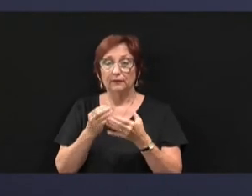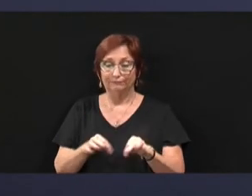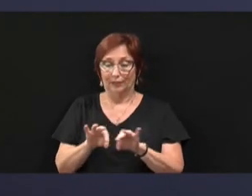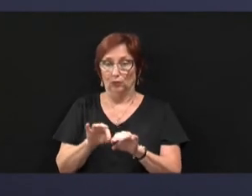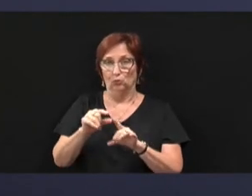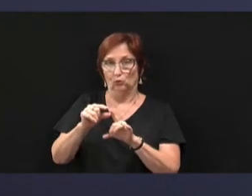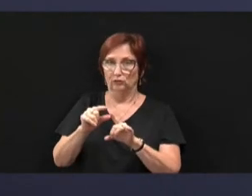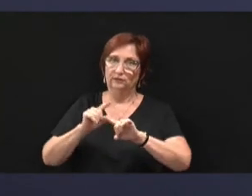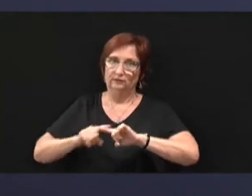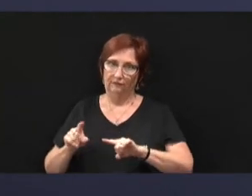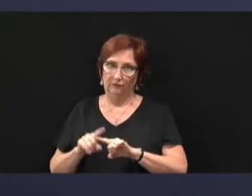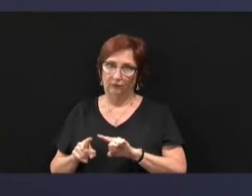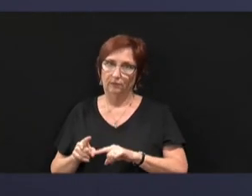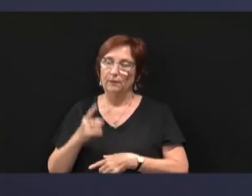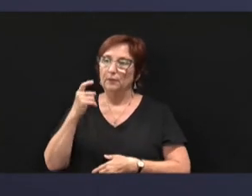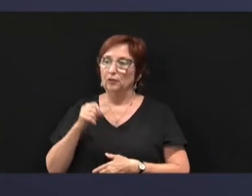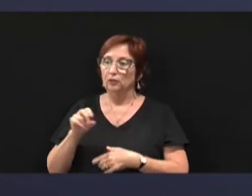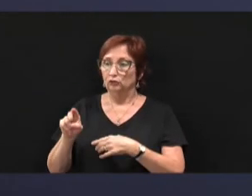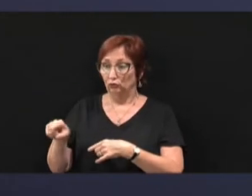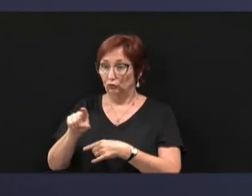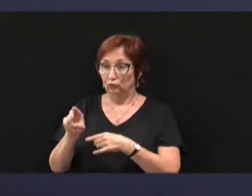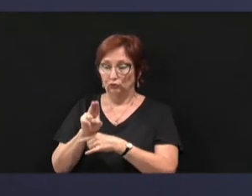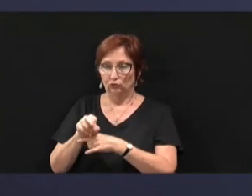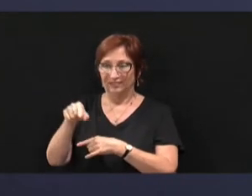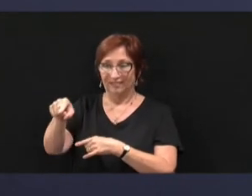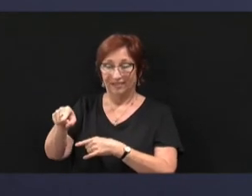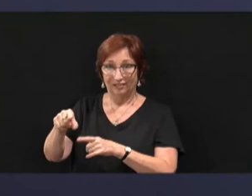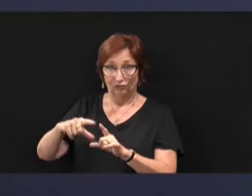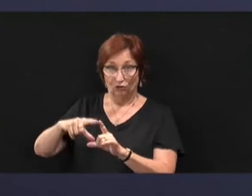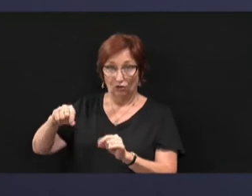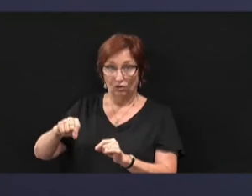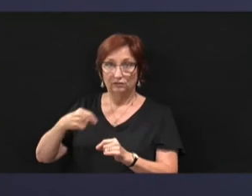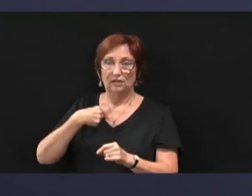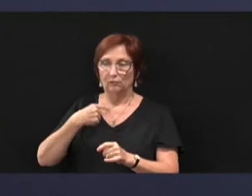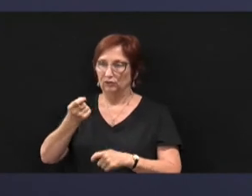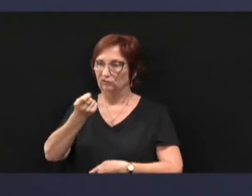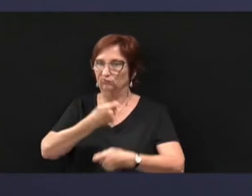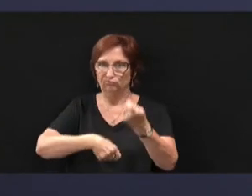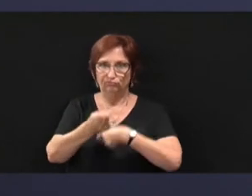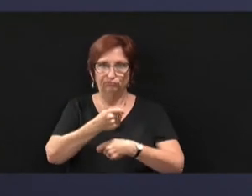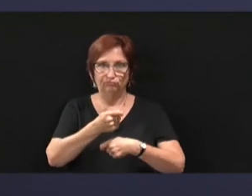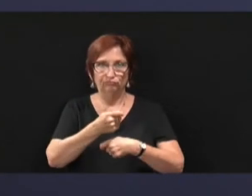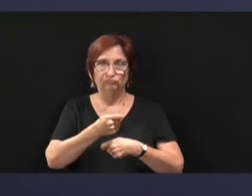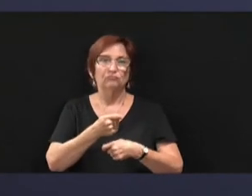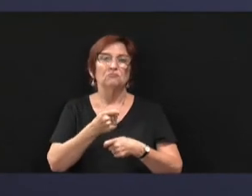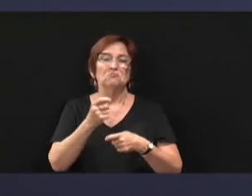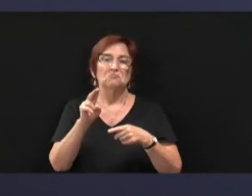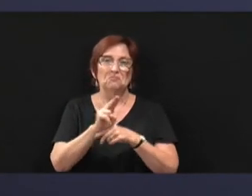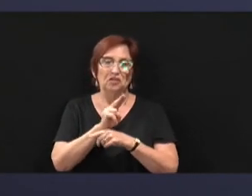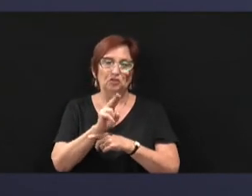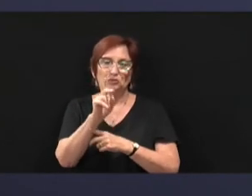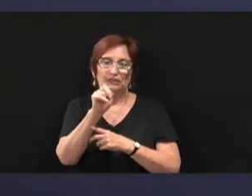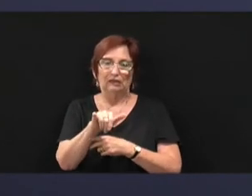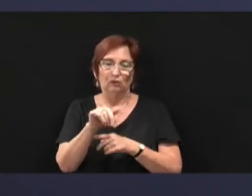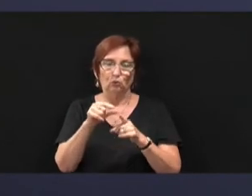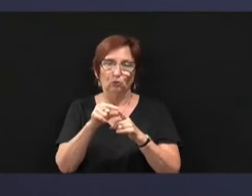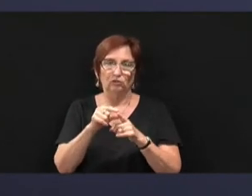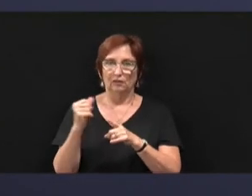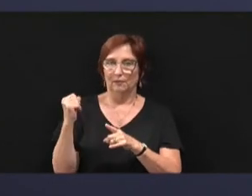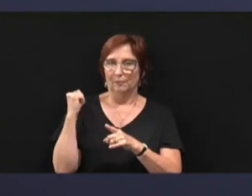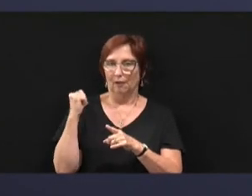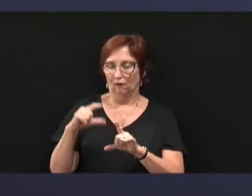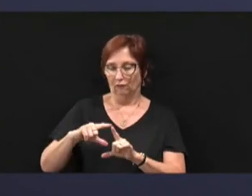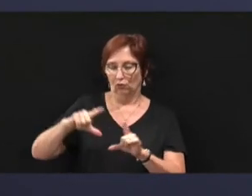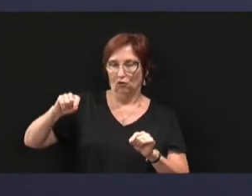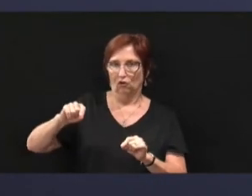you're using these cards, I would just swap out and use the keyword that's on the back of your cards rather than adding in